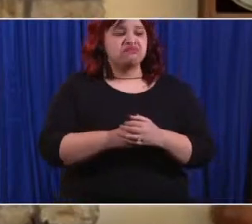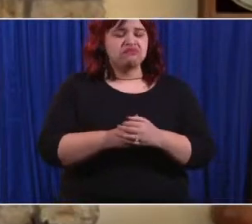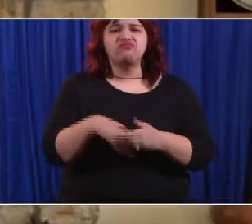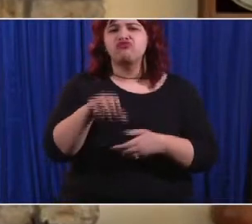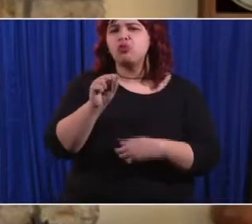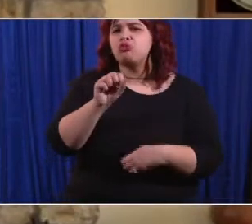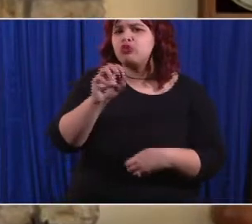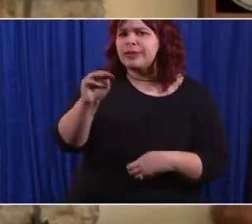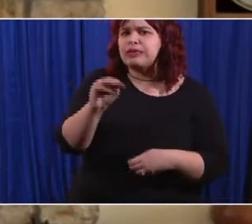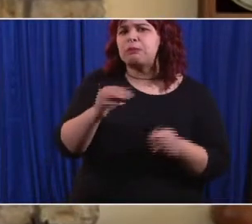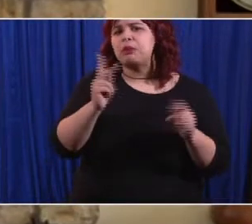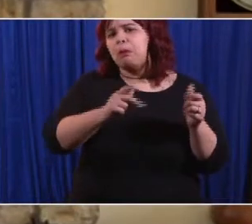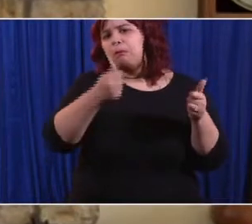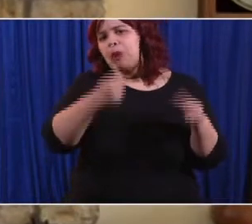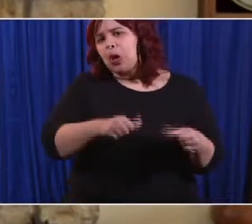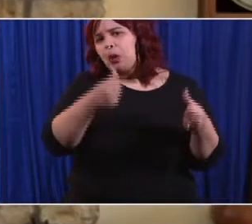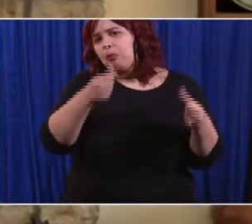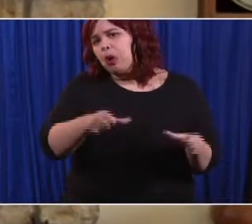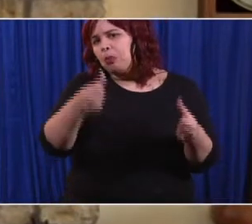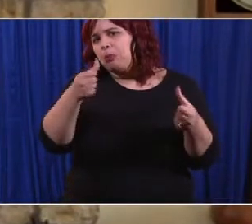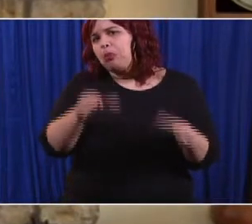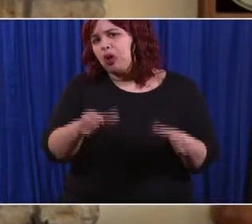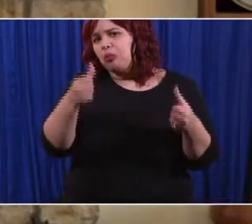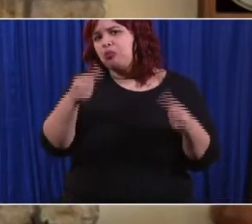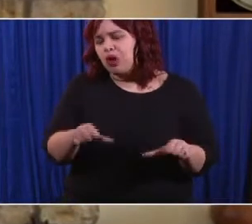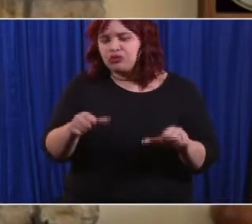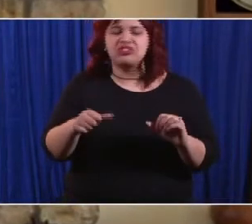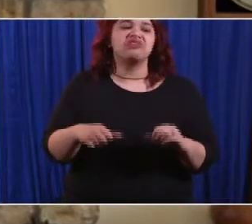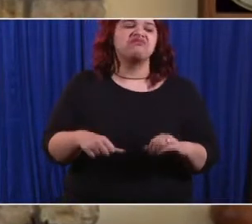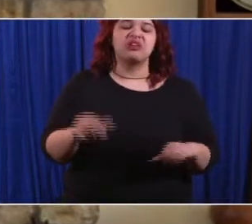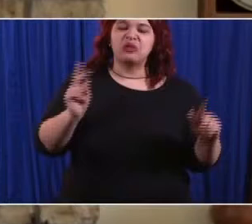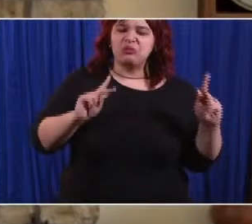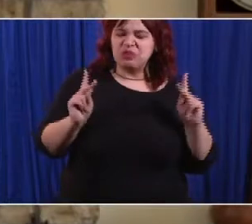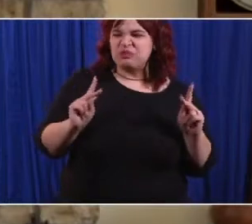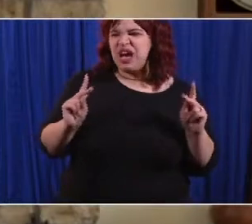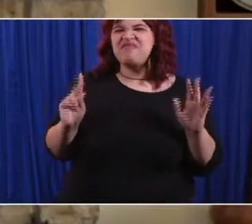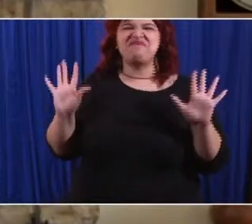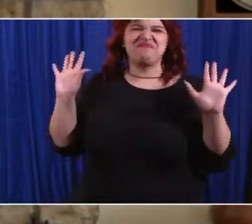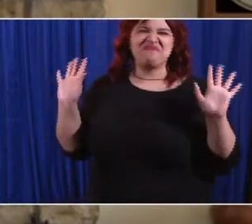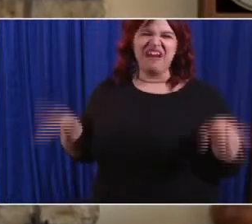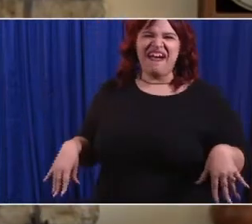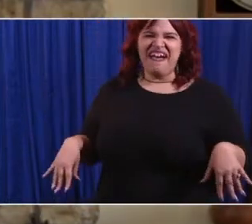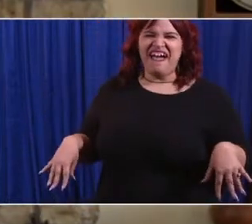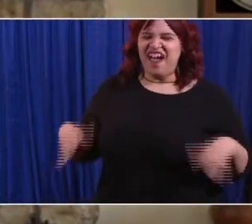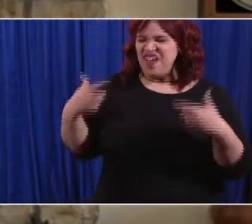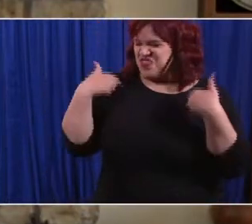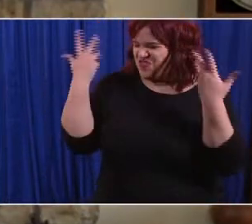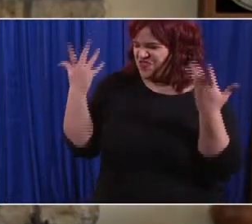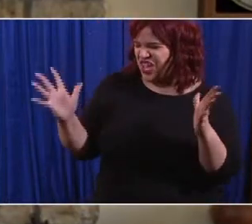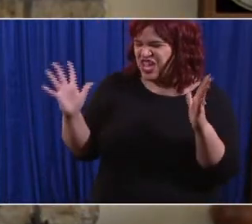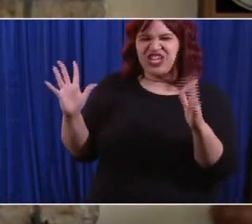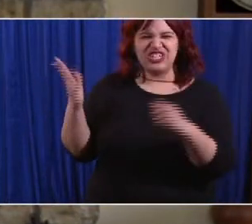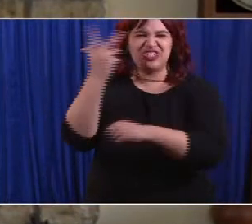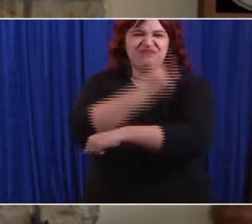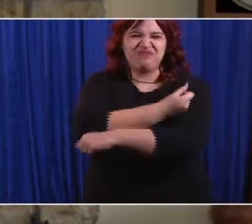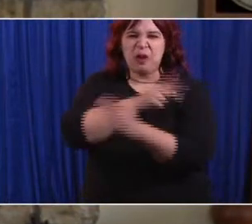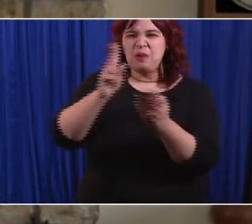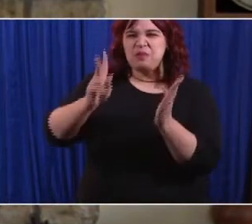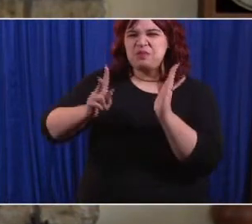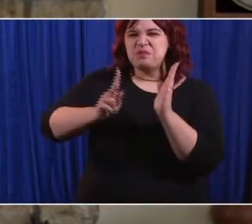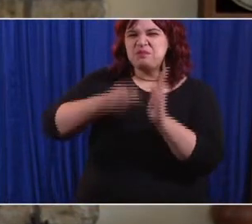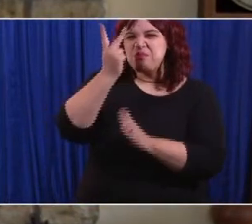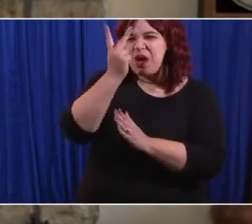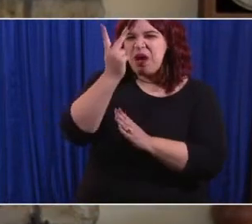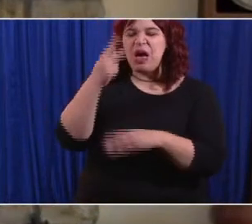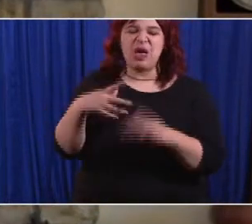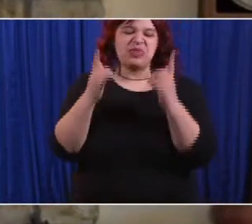about where people are saying, well, I've had my vaccines. Now I've had both doses. I'm not going to wear a mask anymore. I'm just going to go out and about and do whatever I want, life